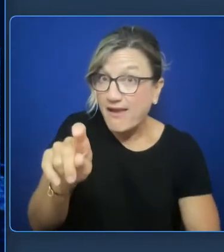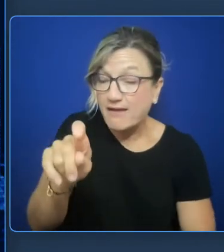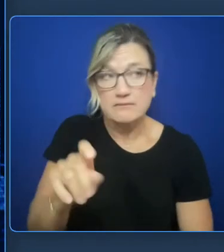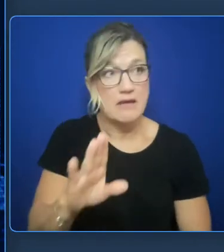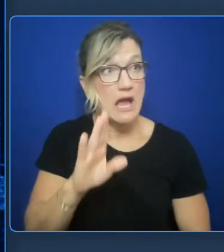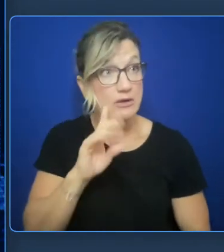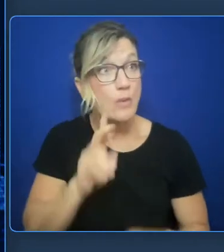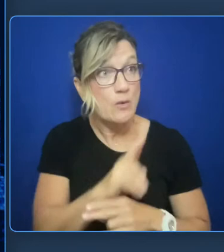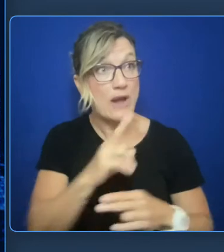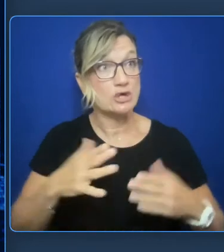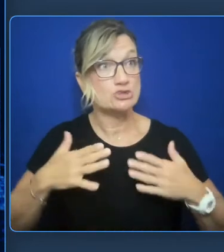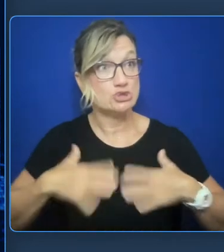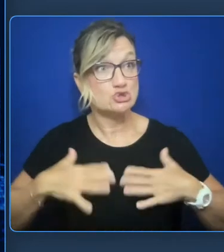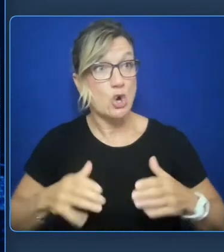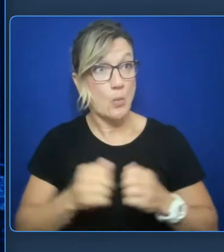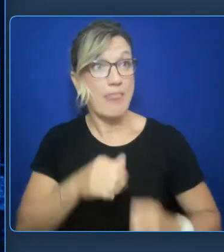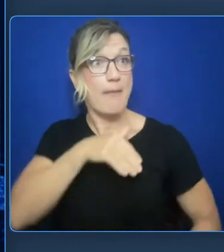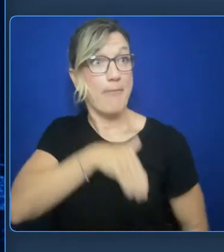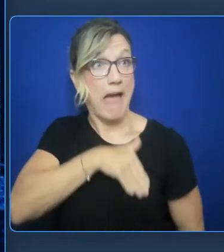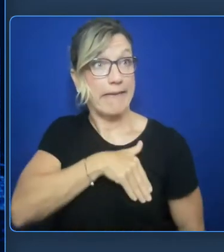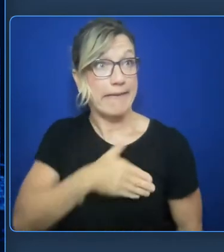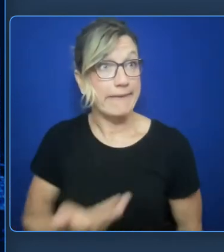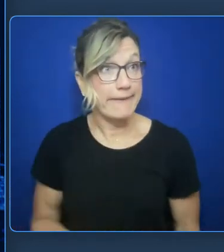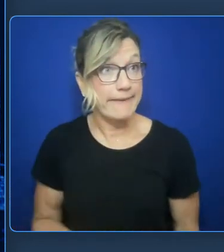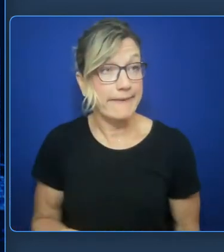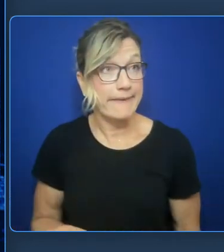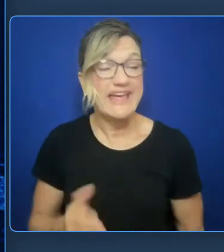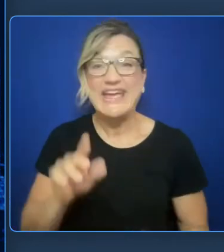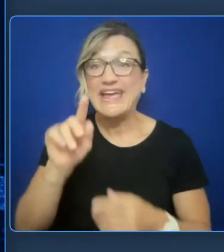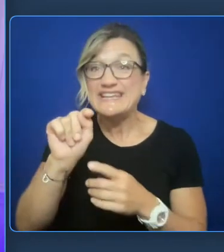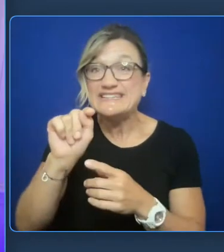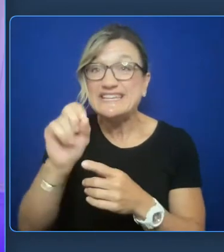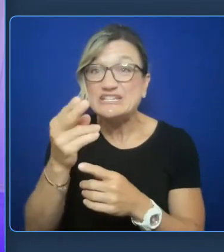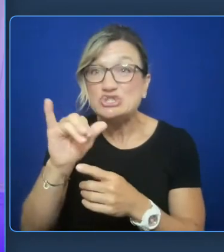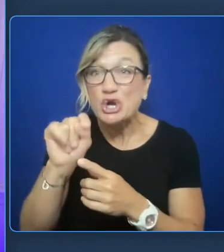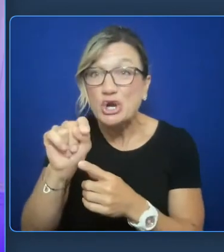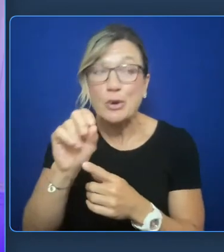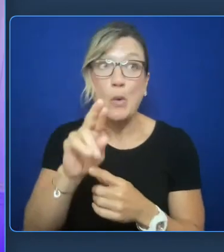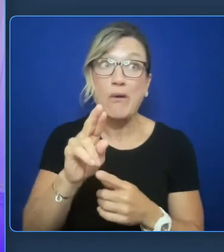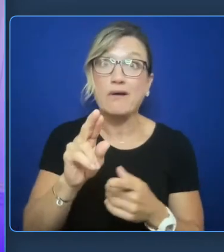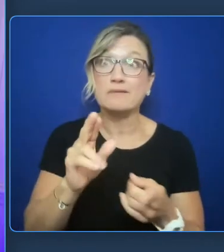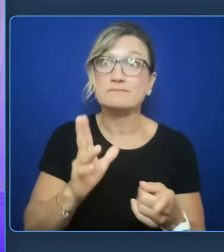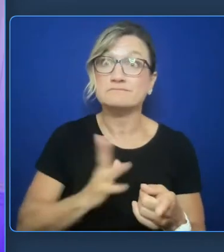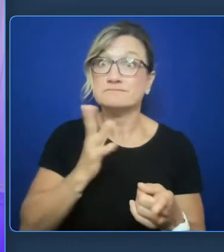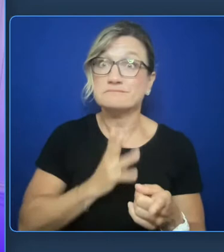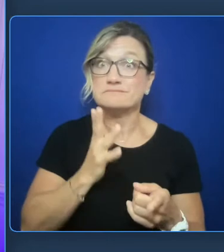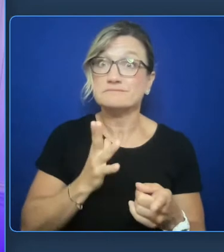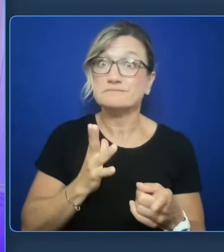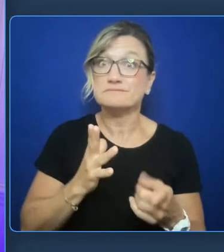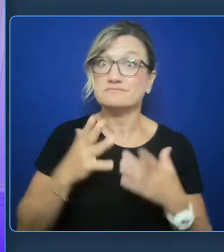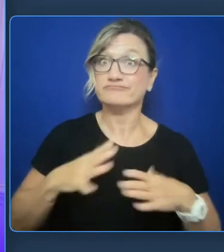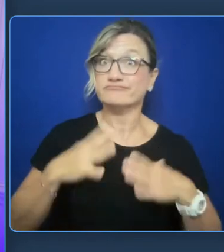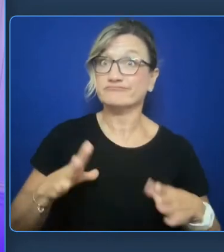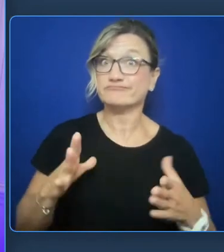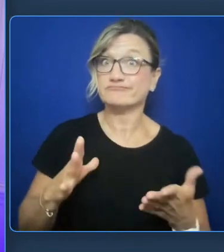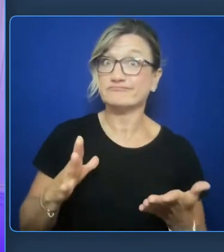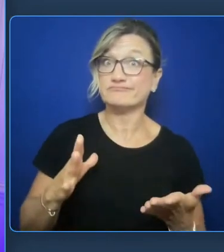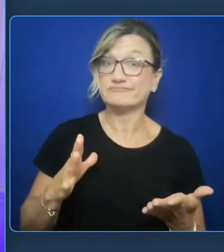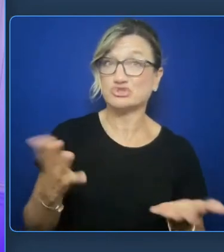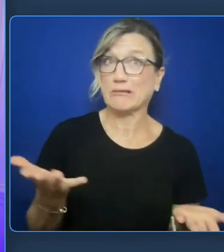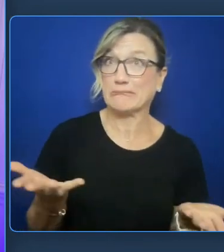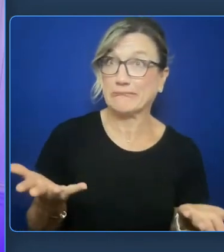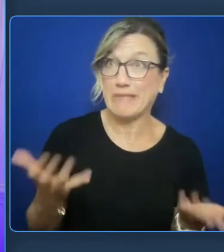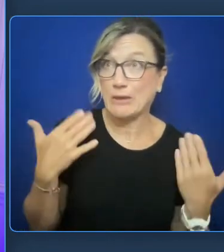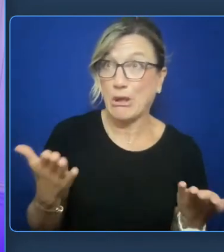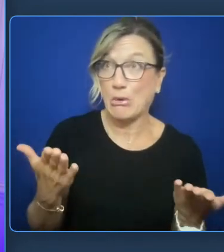wears a shirt with a pocket. Right. I don't know if that's a t-shirt with a pocket or a dress shirt with a pocket, but